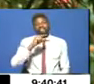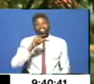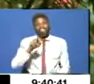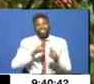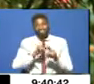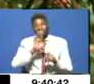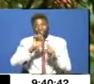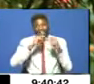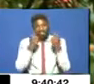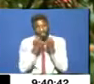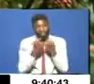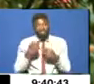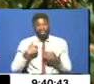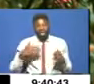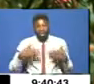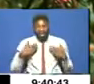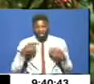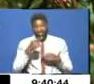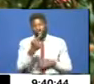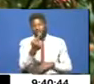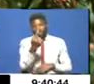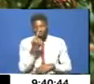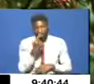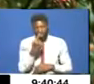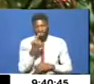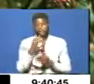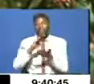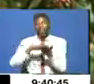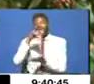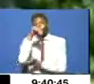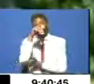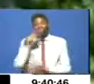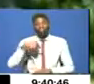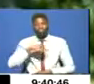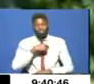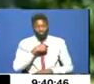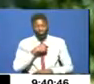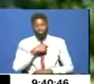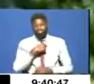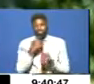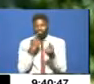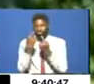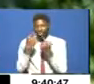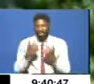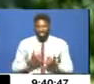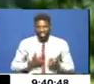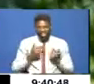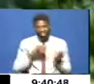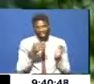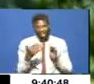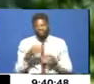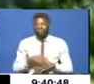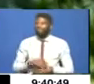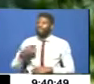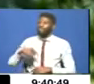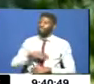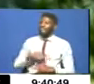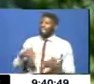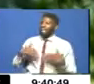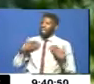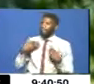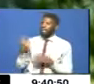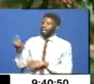I'm delighted to have you in Trans Nzoia, and we talk about life. All right, we are happy to be here. I want us to